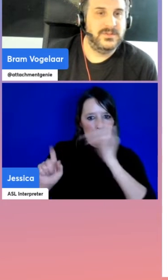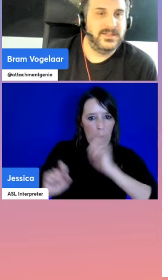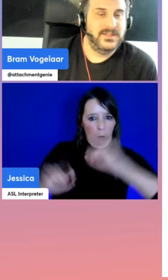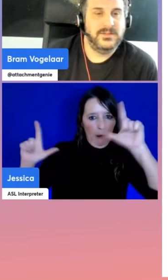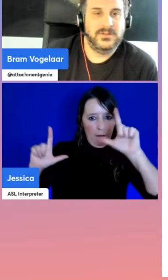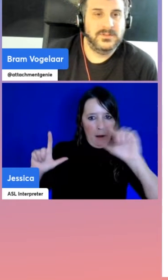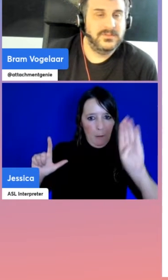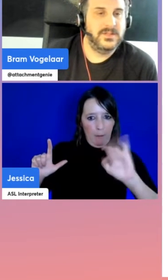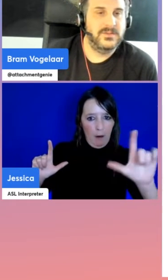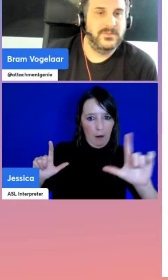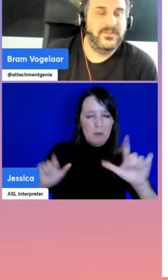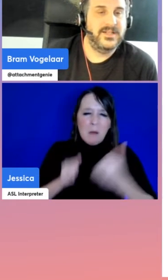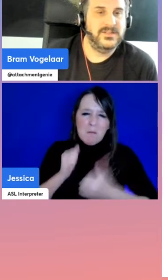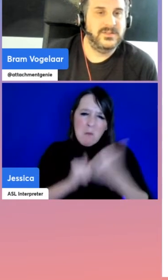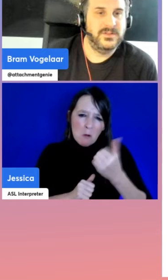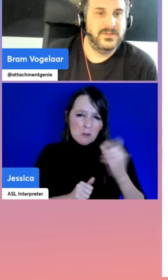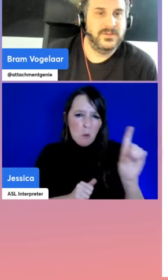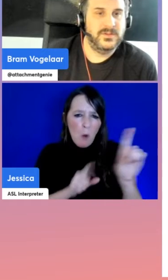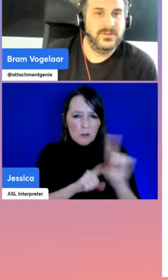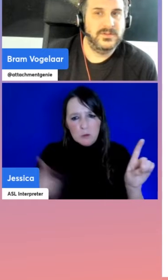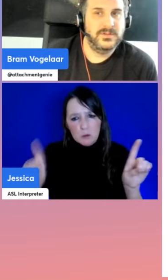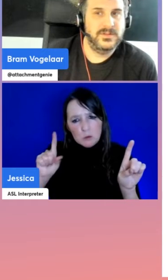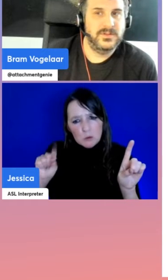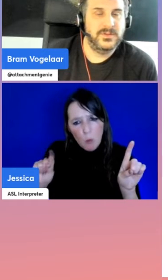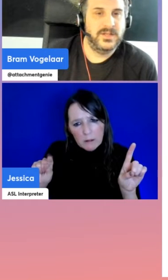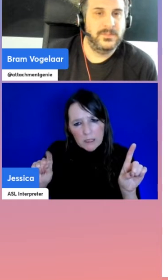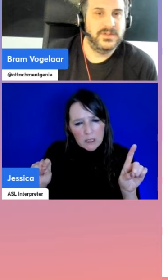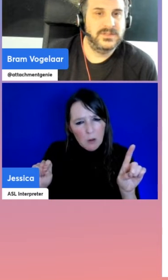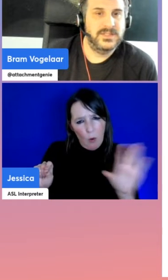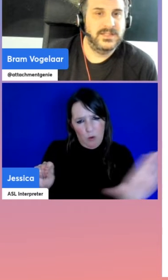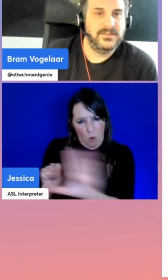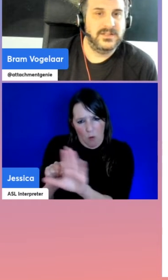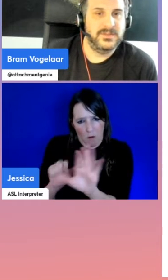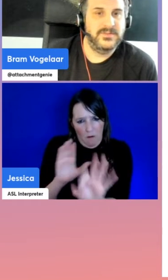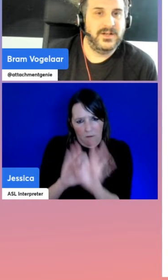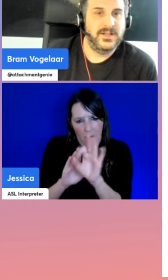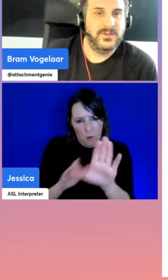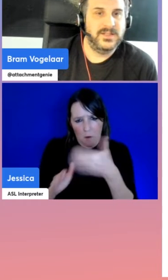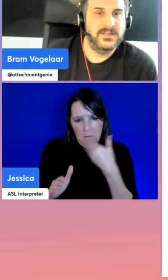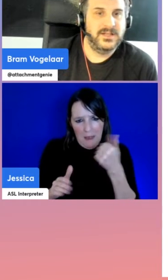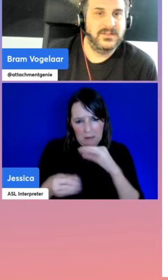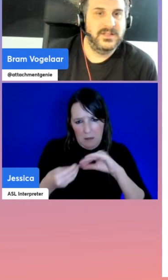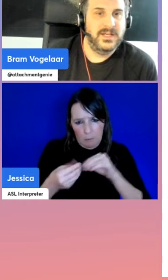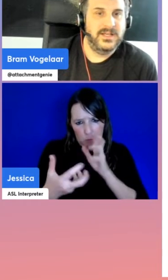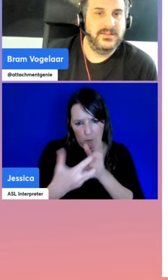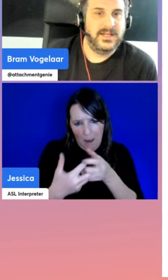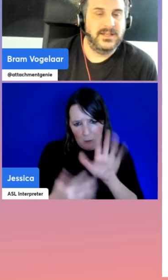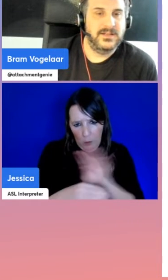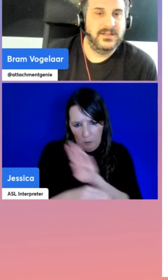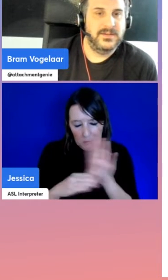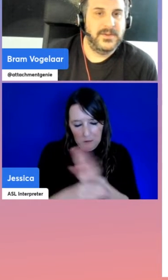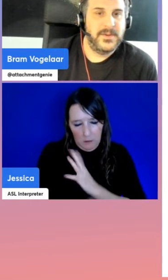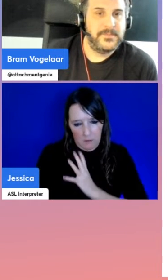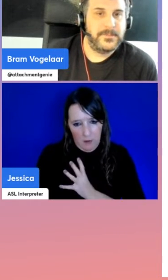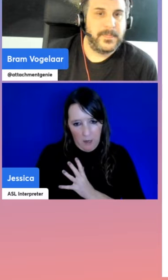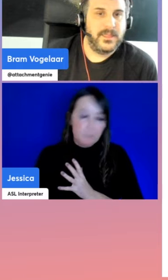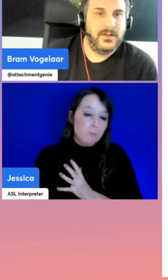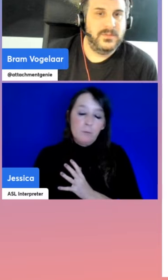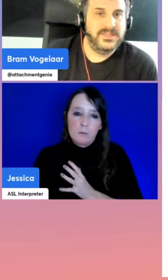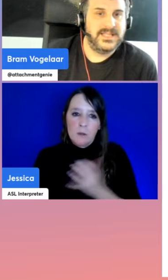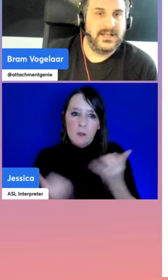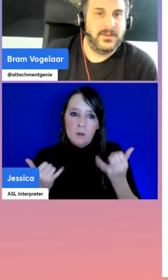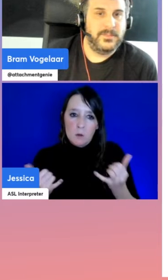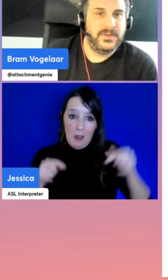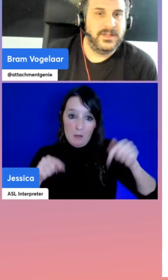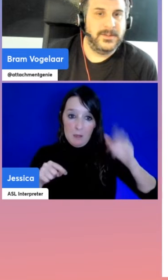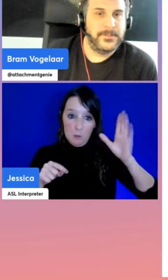most cases, 1 to 20, or find your own numbers. that's going to be fine. And what it does is then